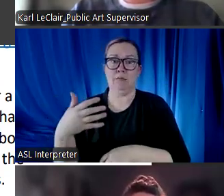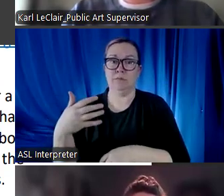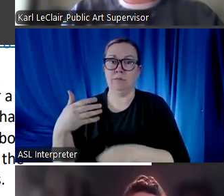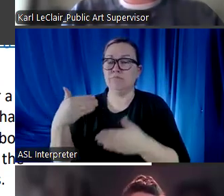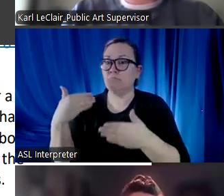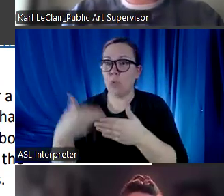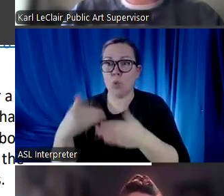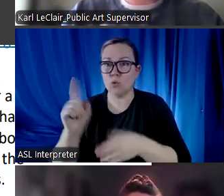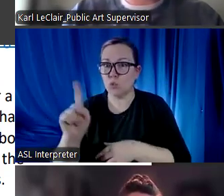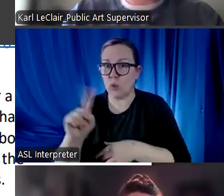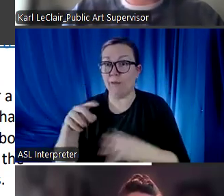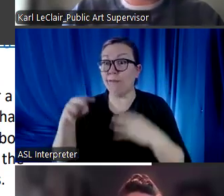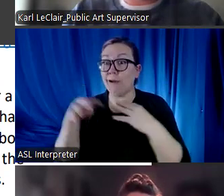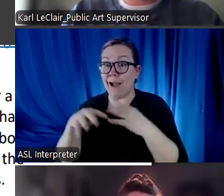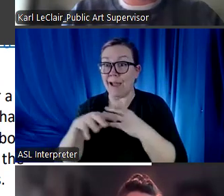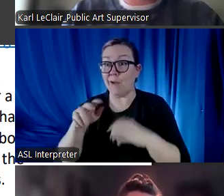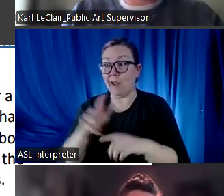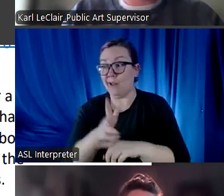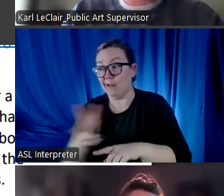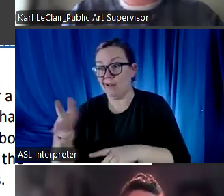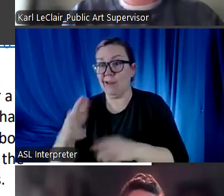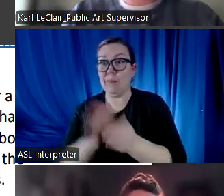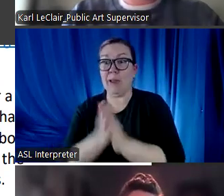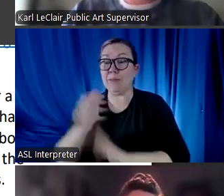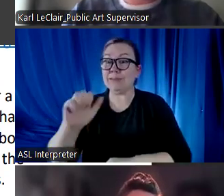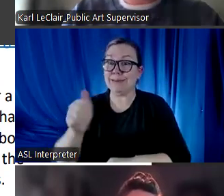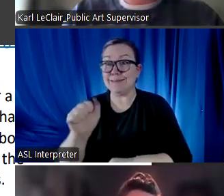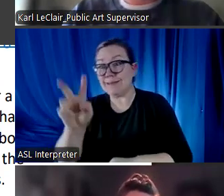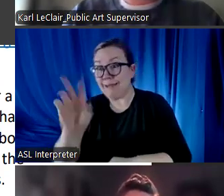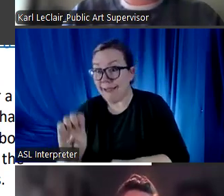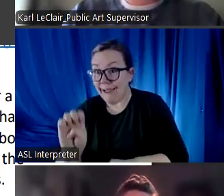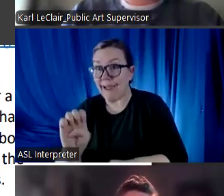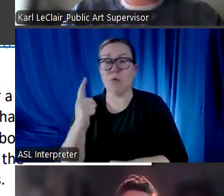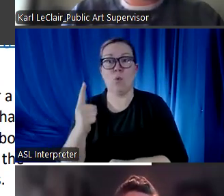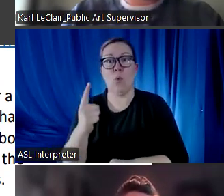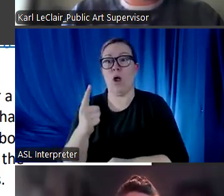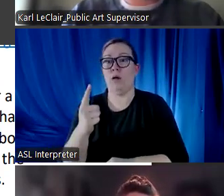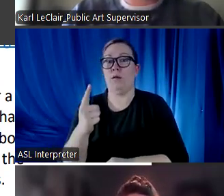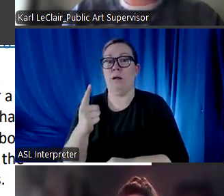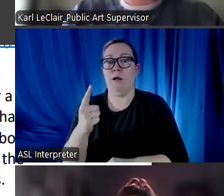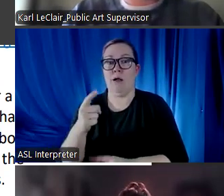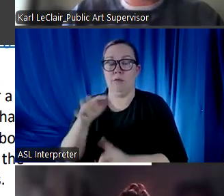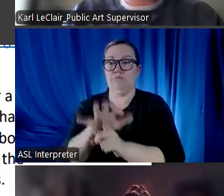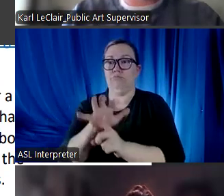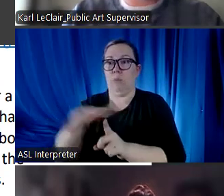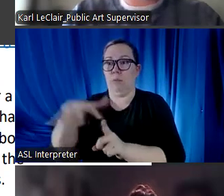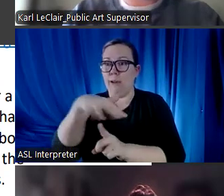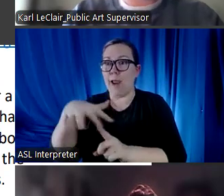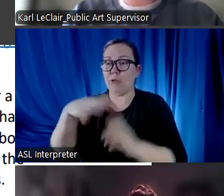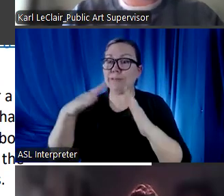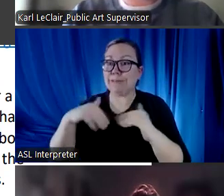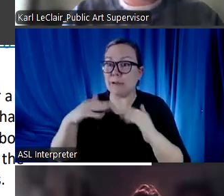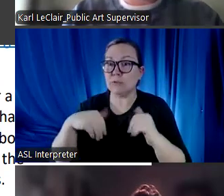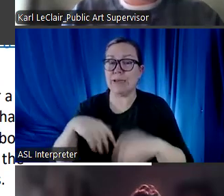along TV Highway as it turns into 10th Ave, Calle Diaz. It's one of the nodes of downtown, one of the nodes of our cultural